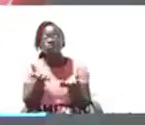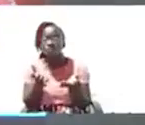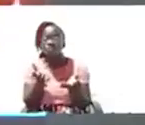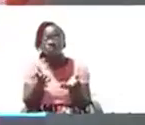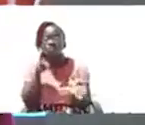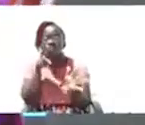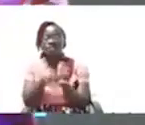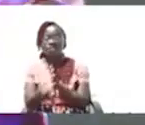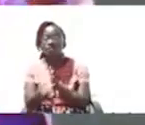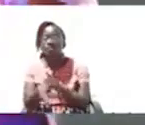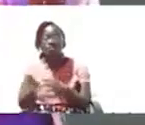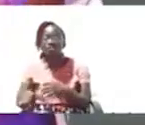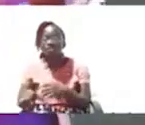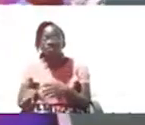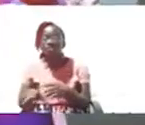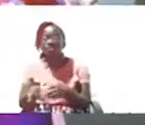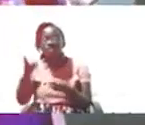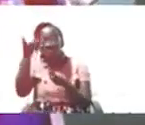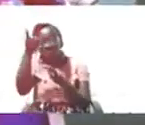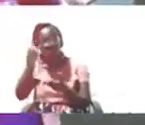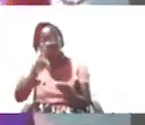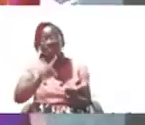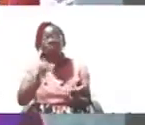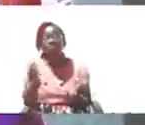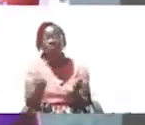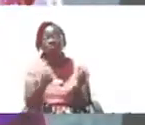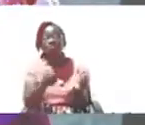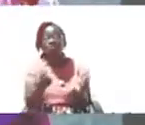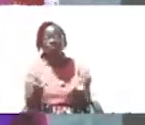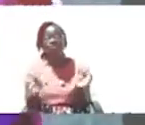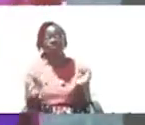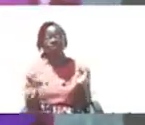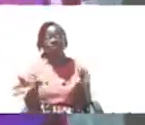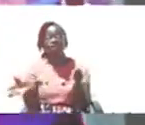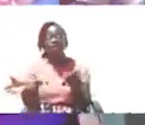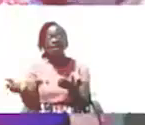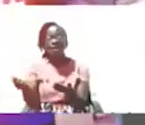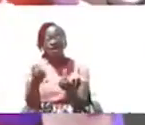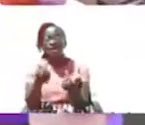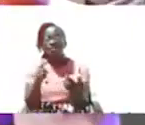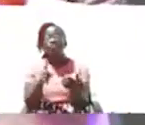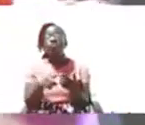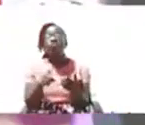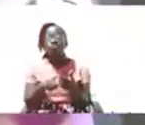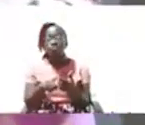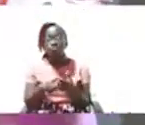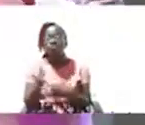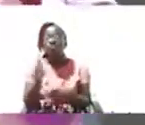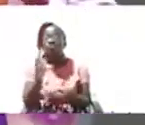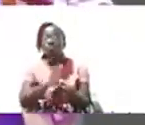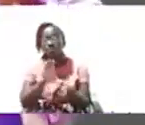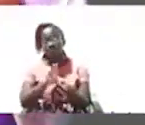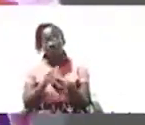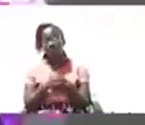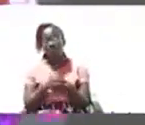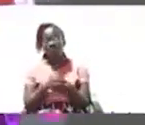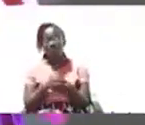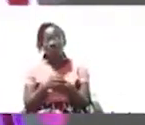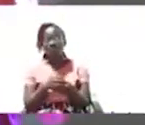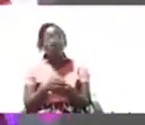Crusade. She knows that when he gets there, his meat is now bitter.